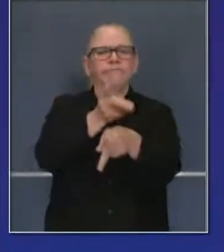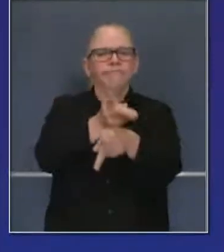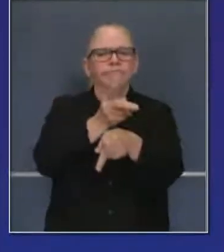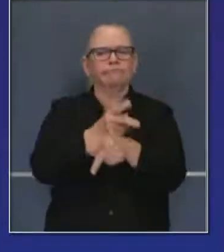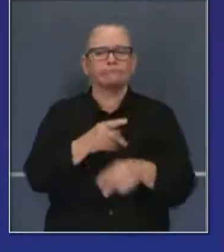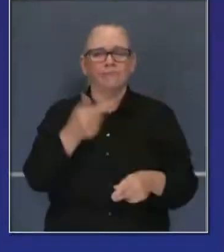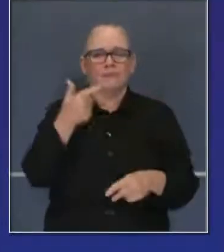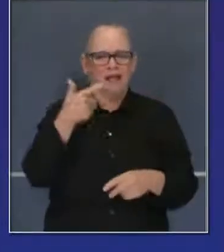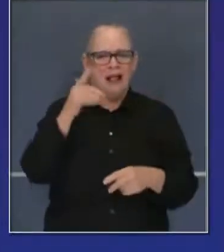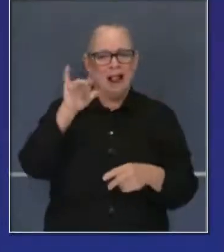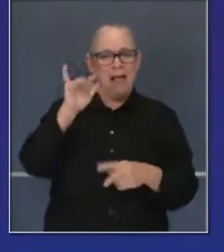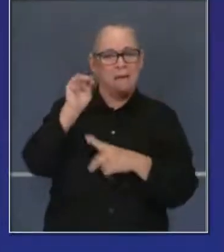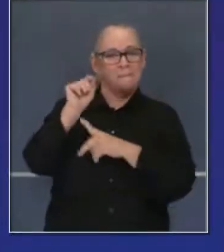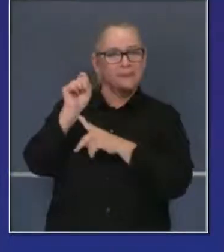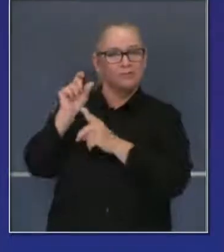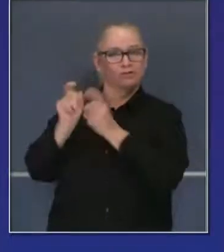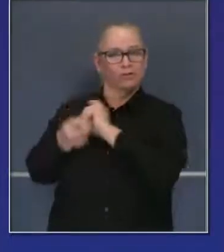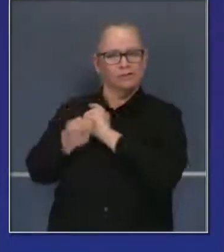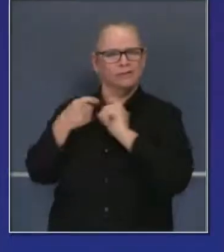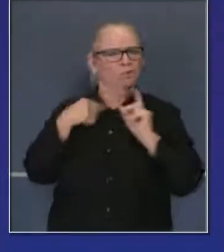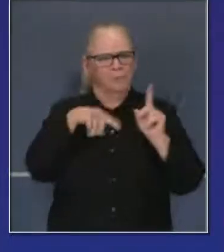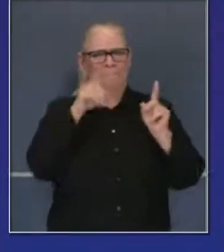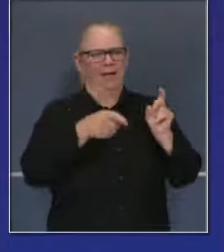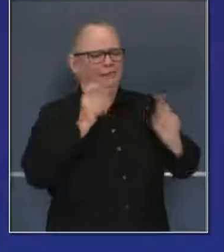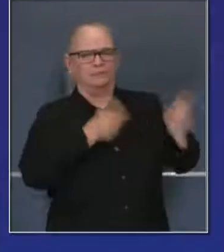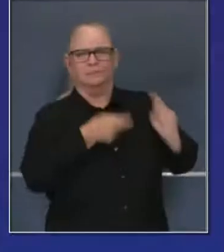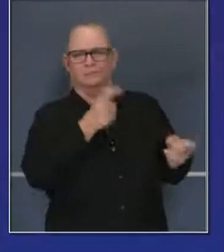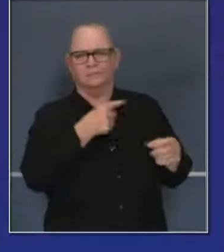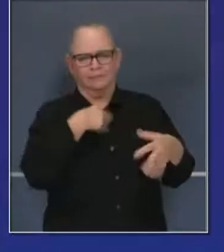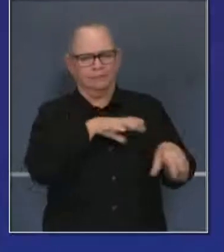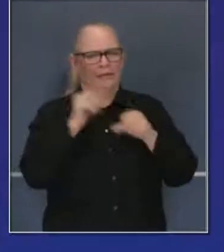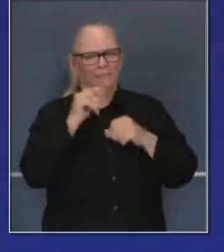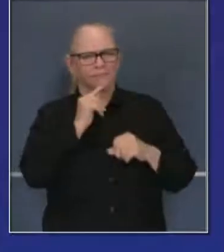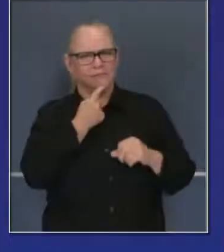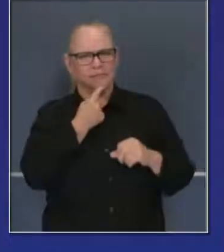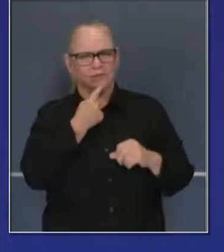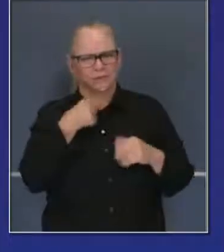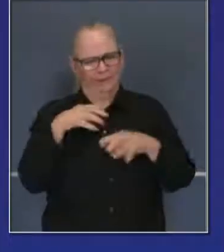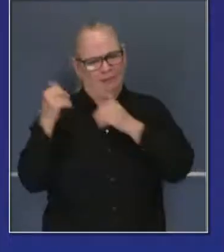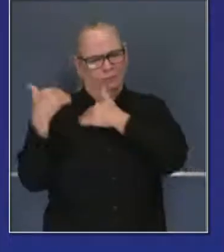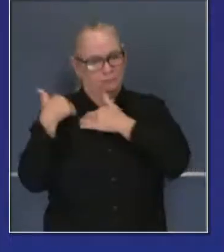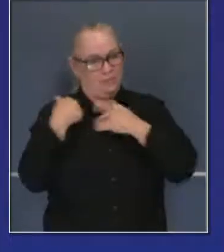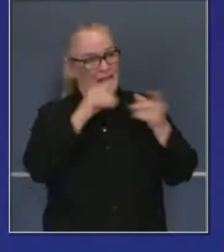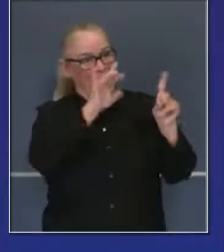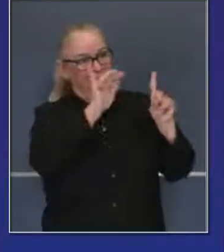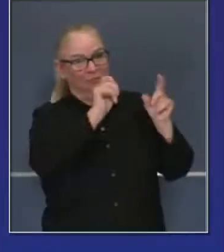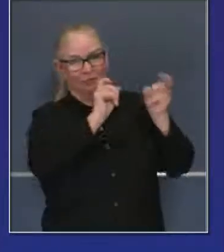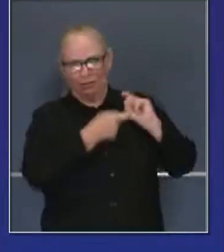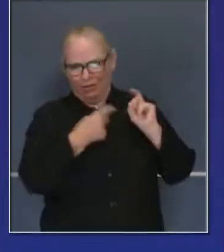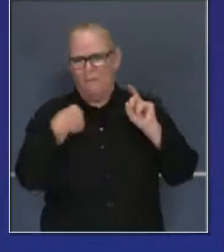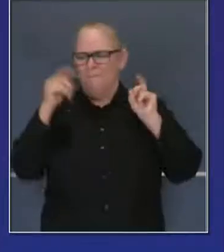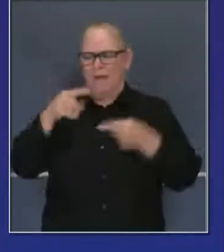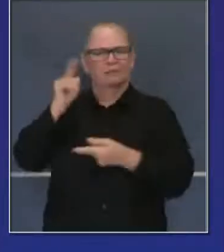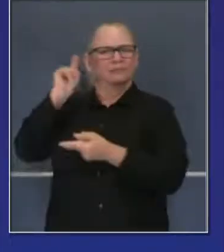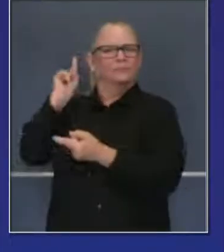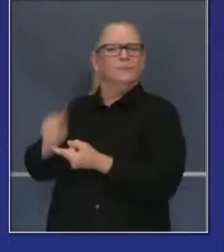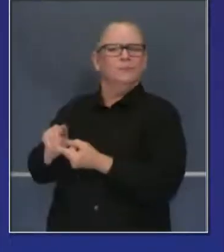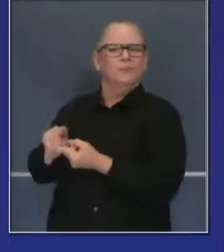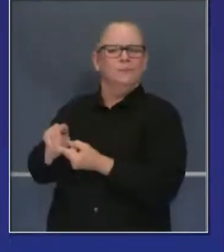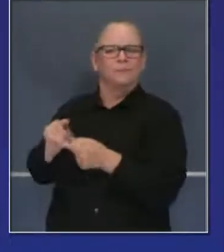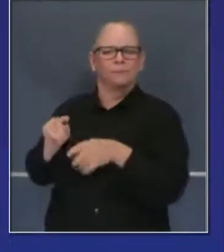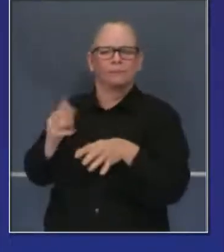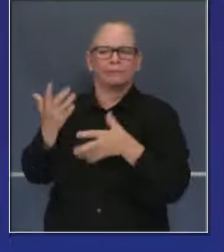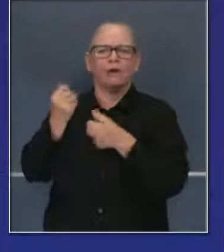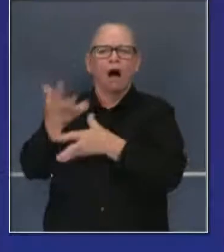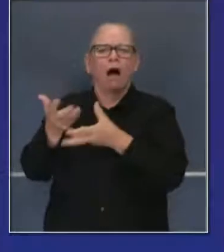and to double down on our efforts here in the state of California, a commitment that I have made very publicly over the course of the last few days, frankly,